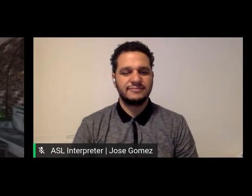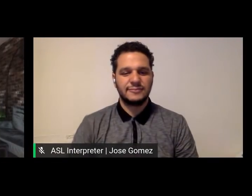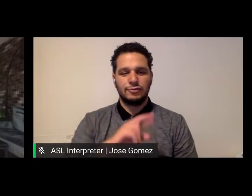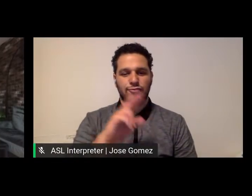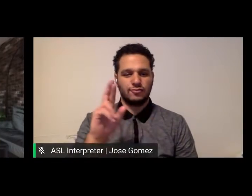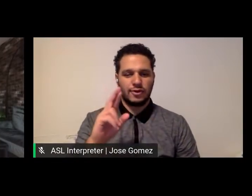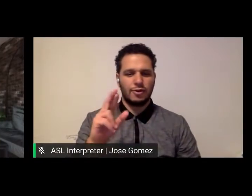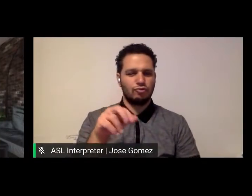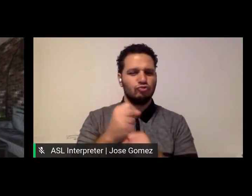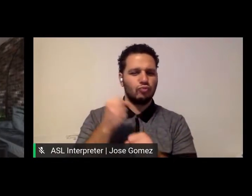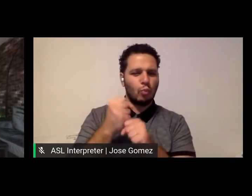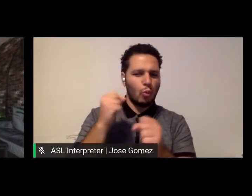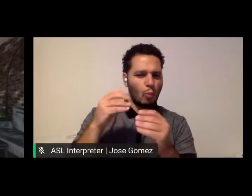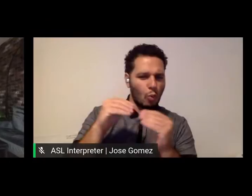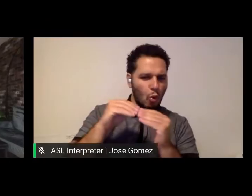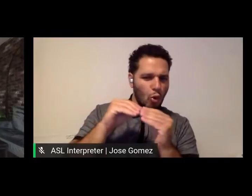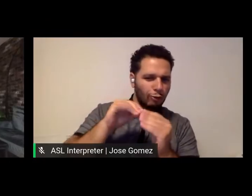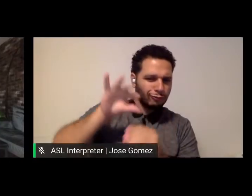Reach more,